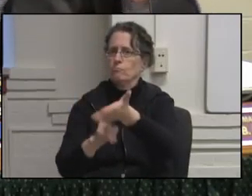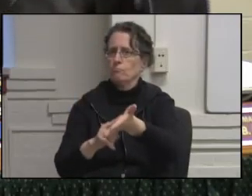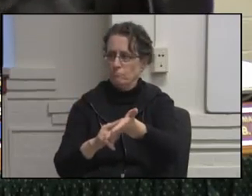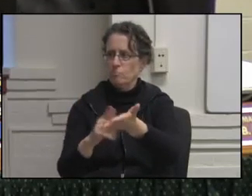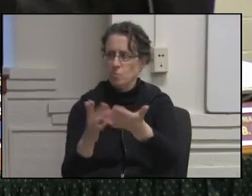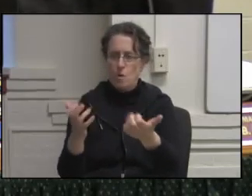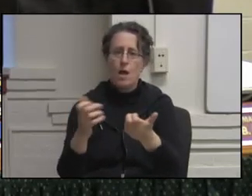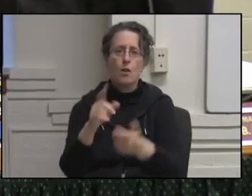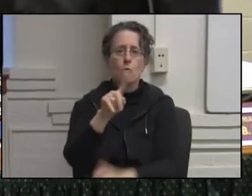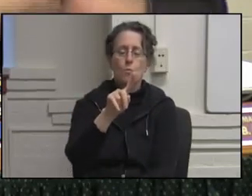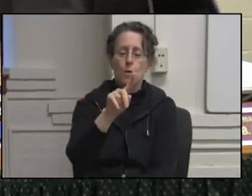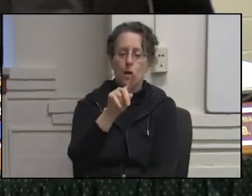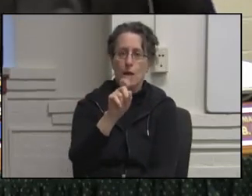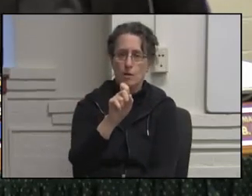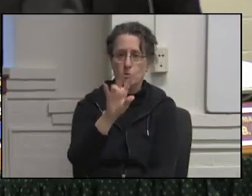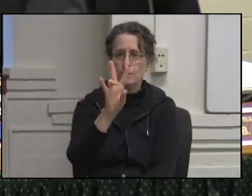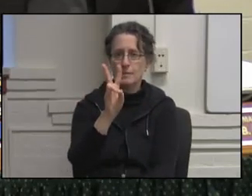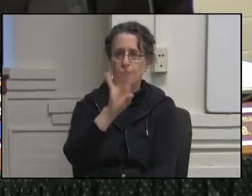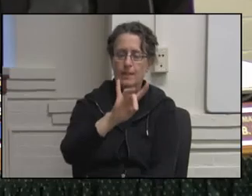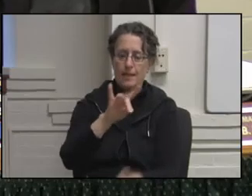of